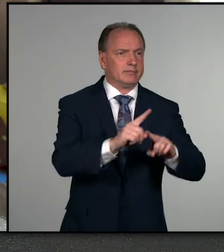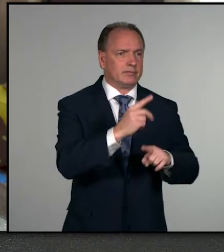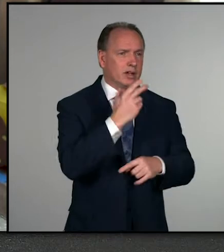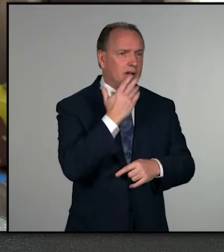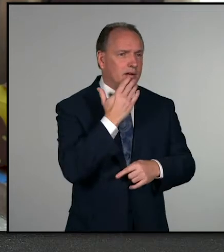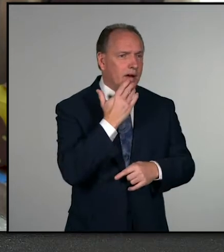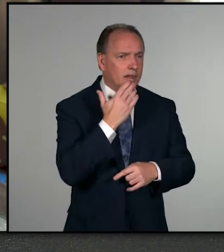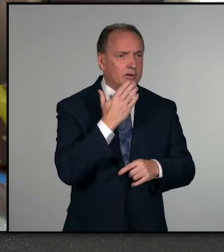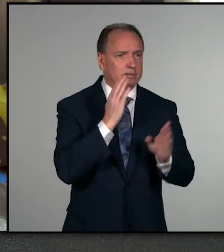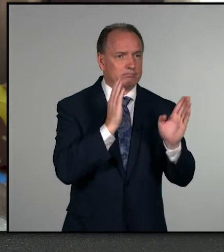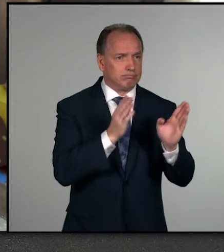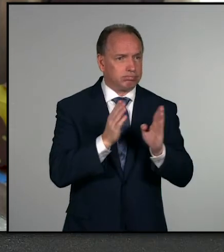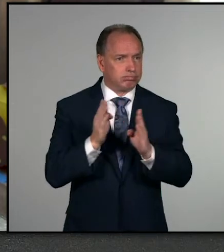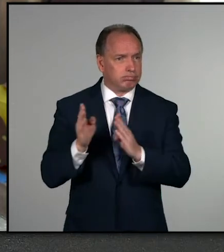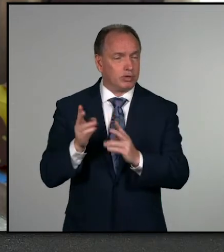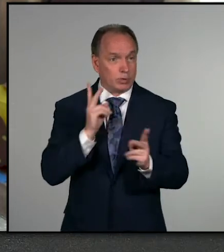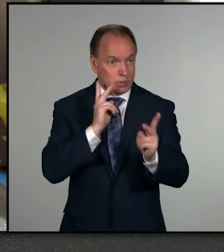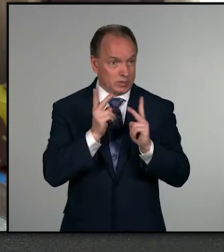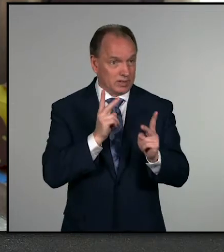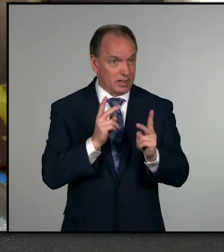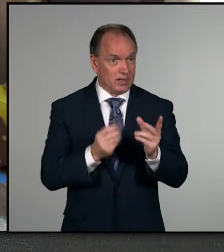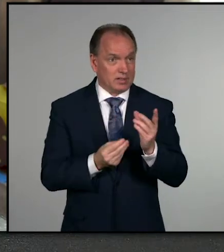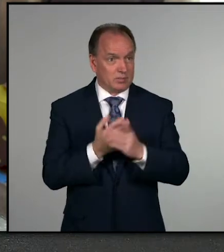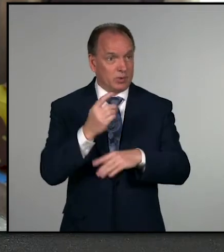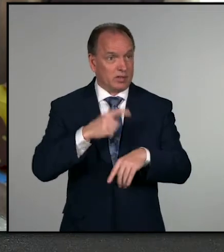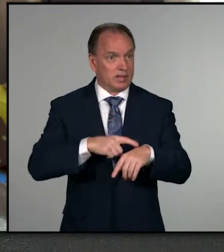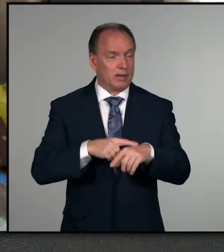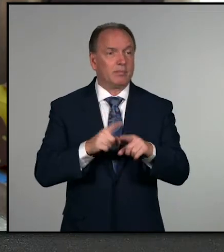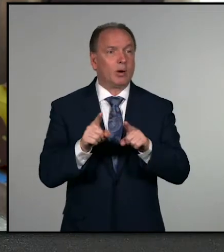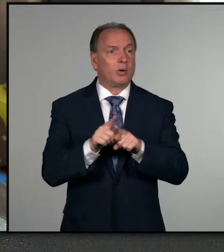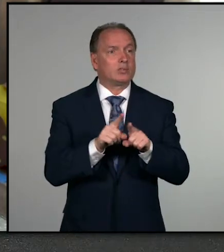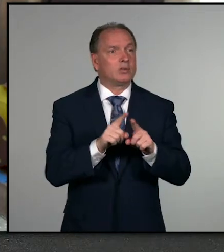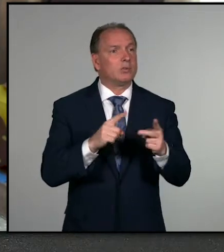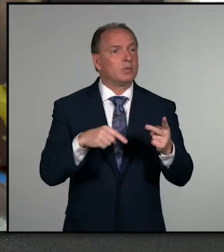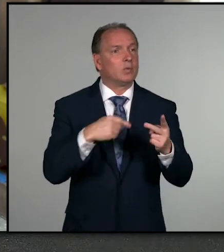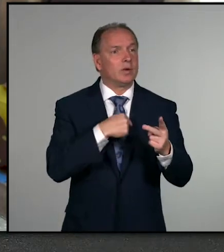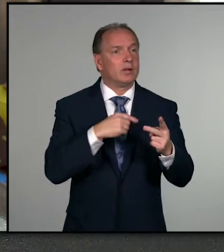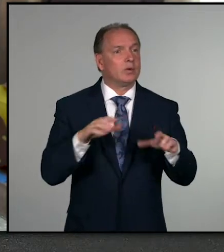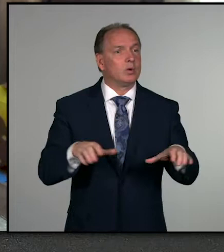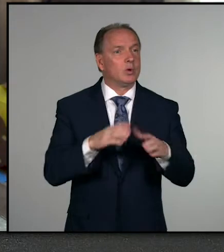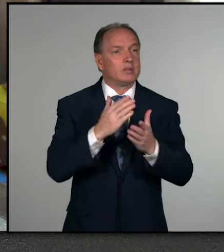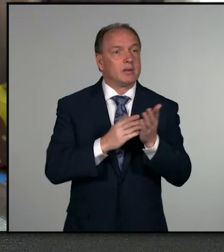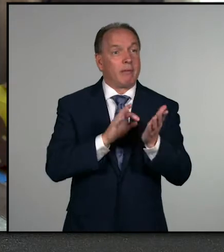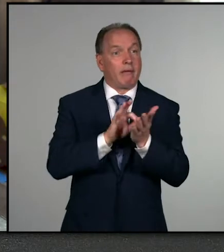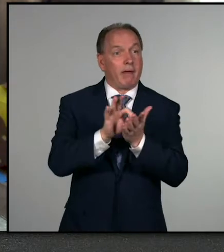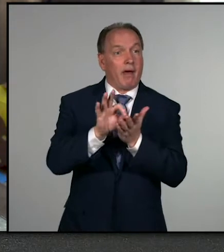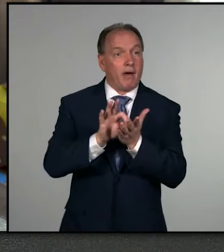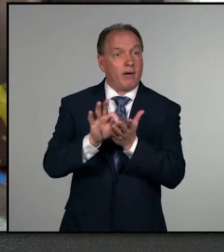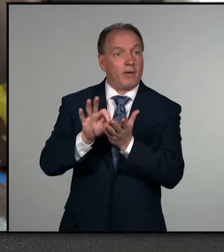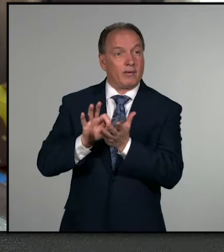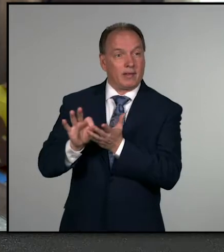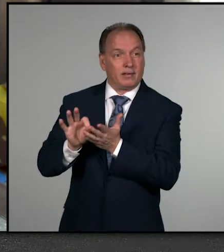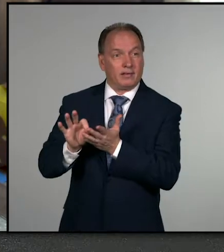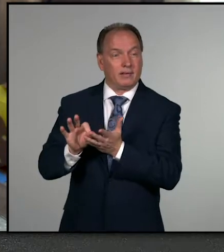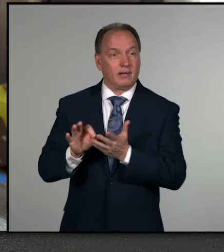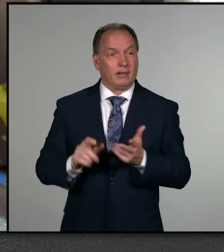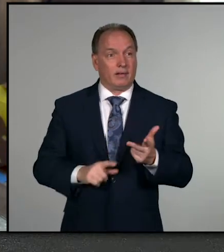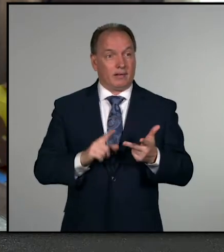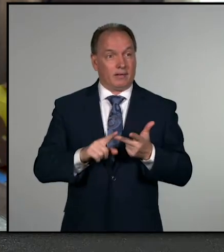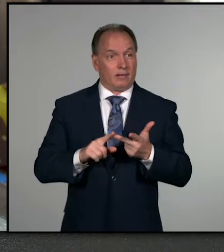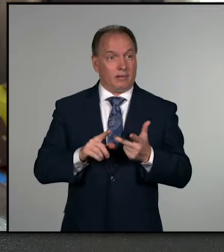and patterns you might see in the springtime. And we're also going to be doing some counting and even planting our